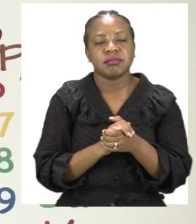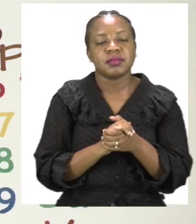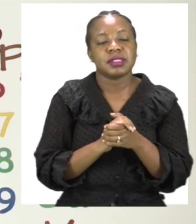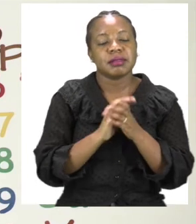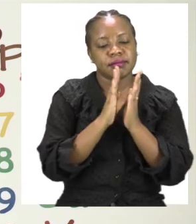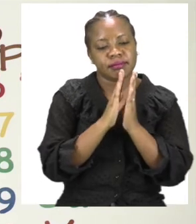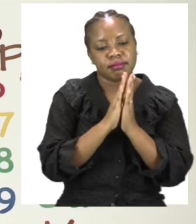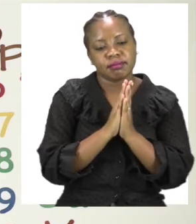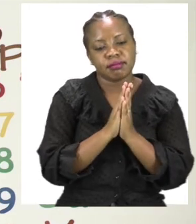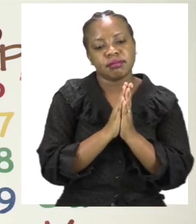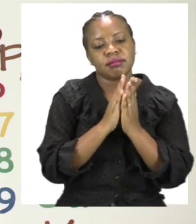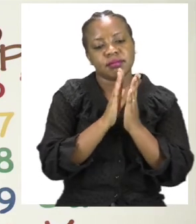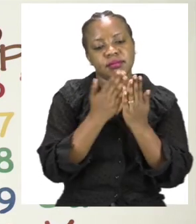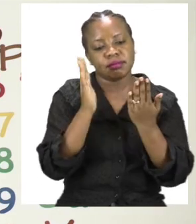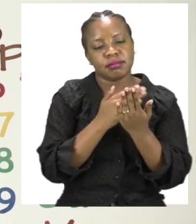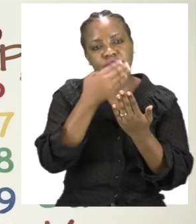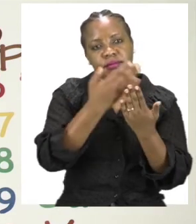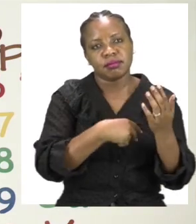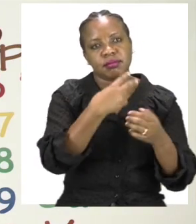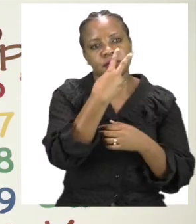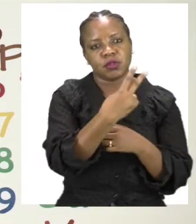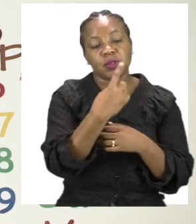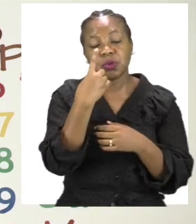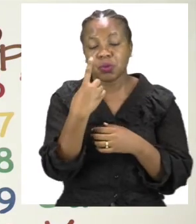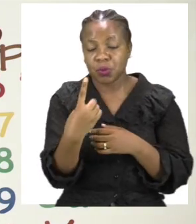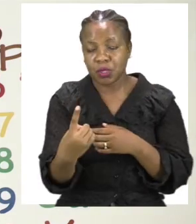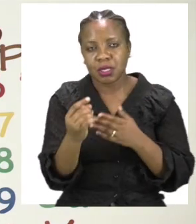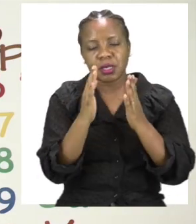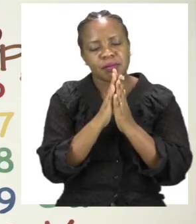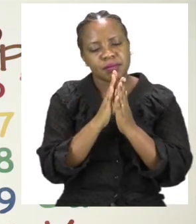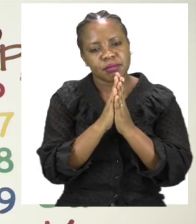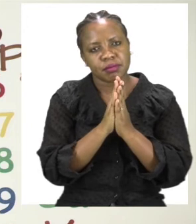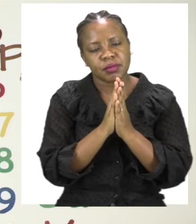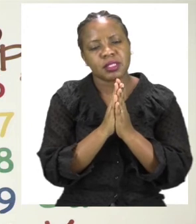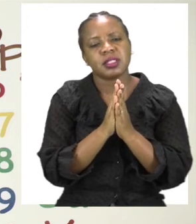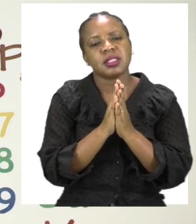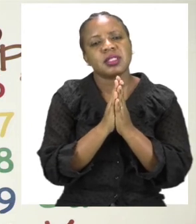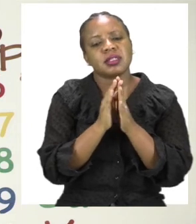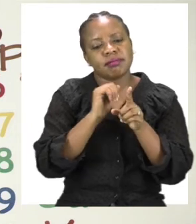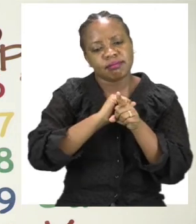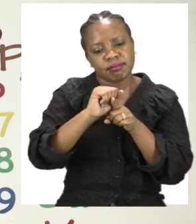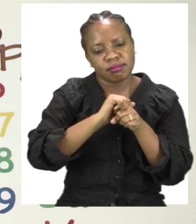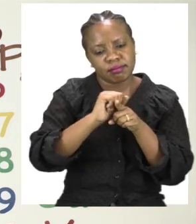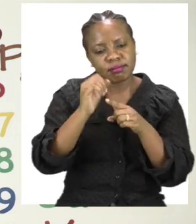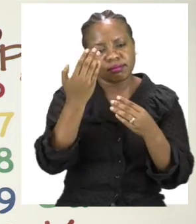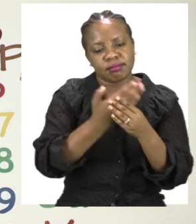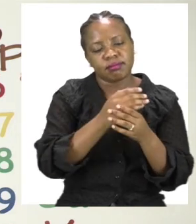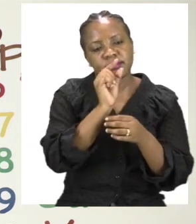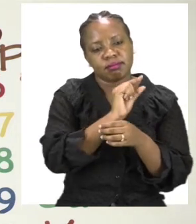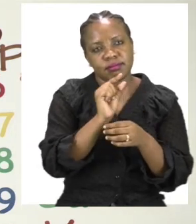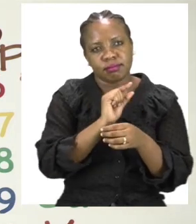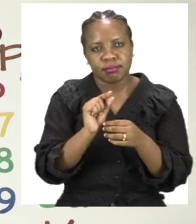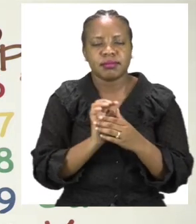it carefully by practicing your vocabulary. Page 22